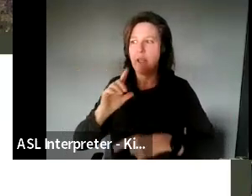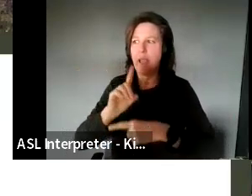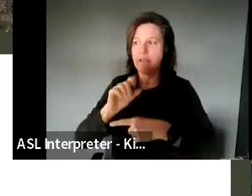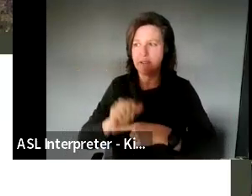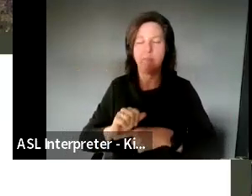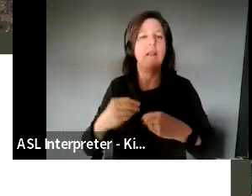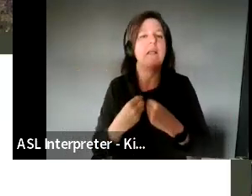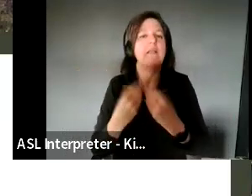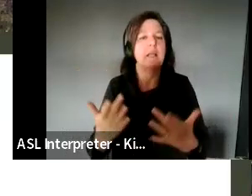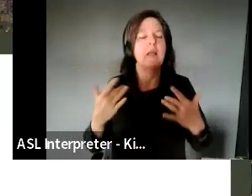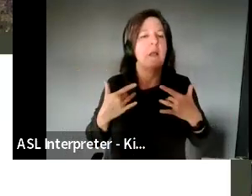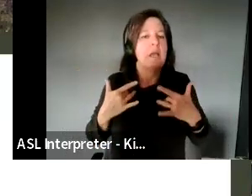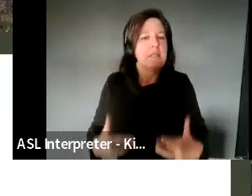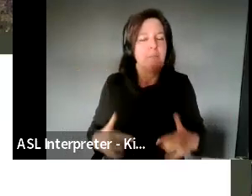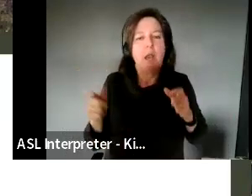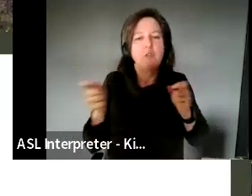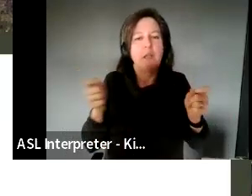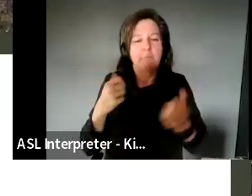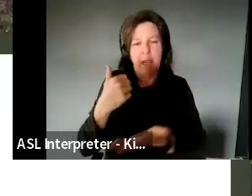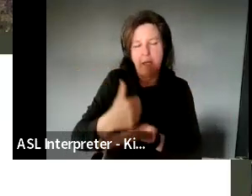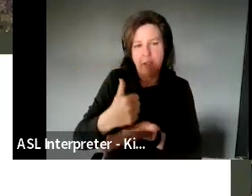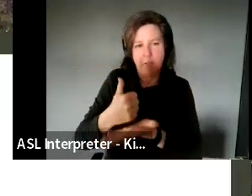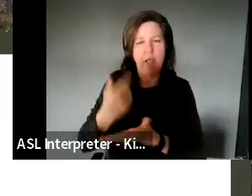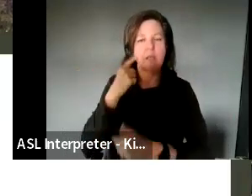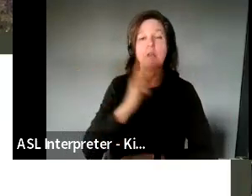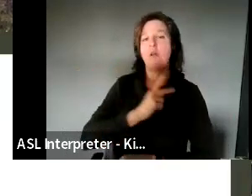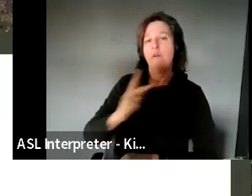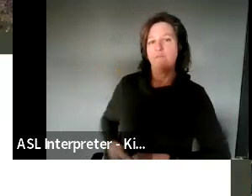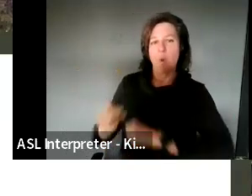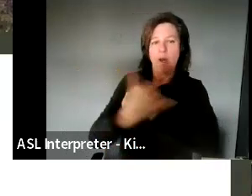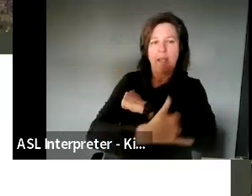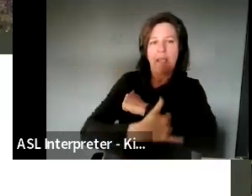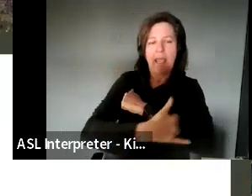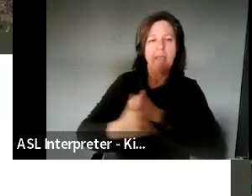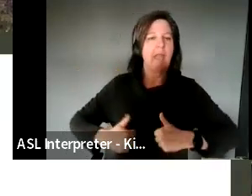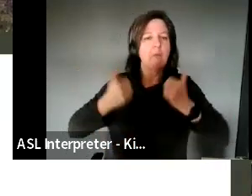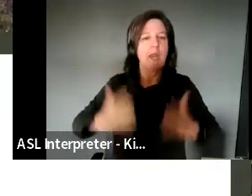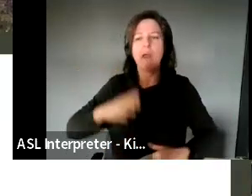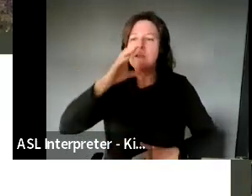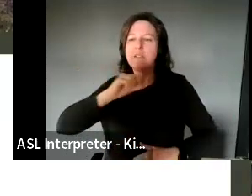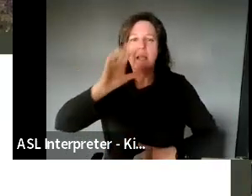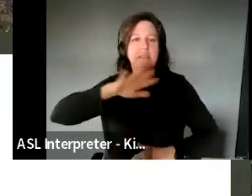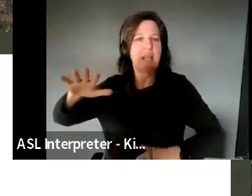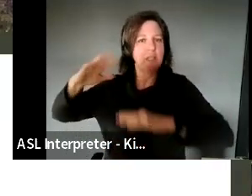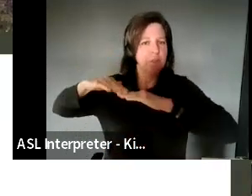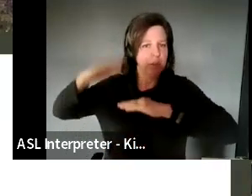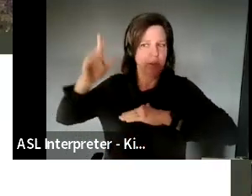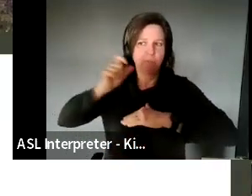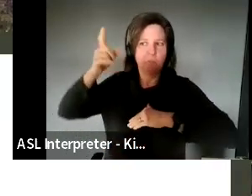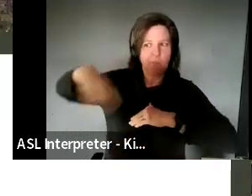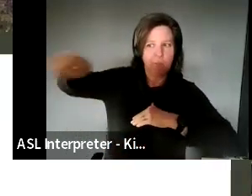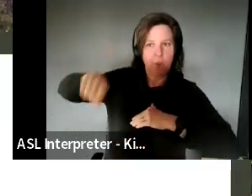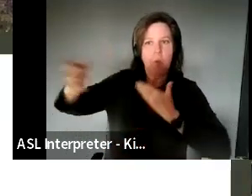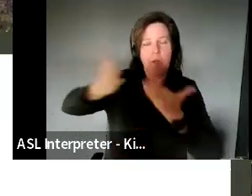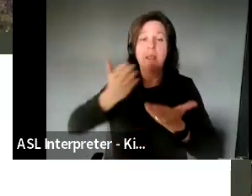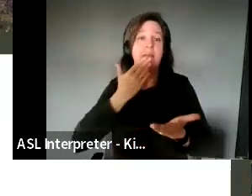depression management assistance to King County residents 55 and above that are in need of services. And thank you for